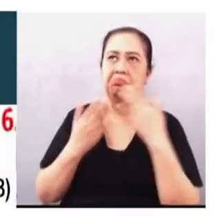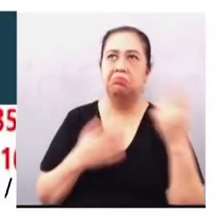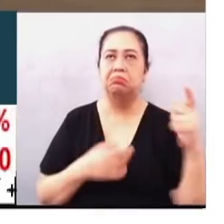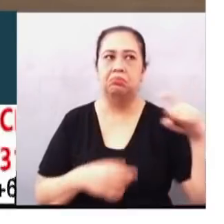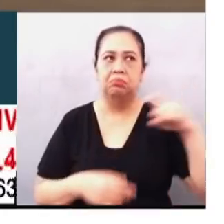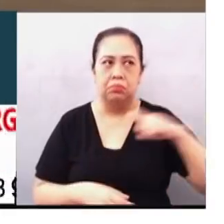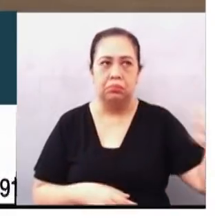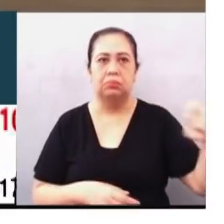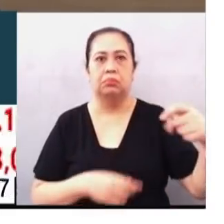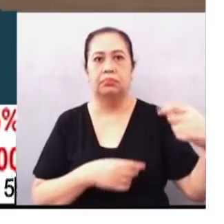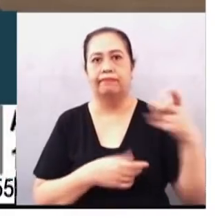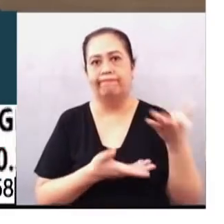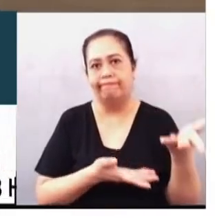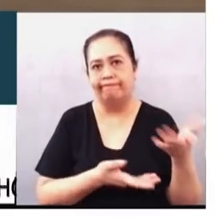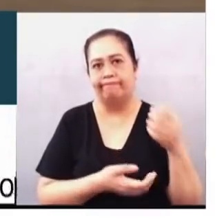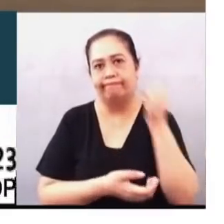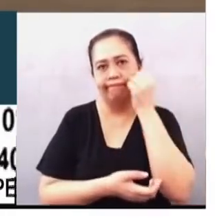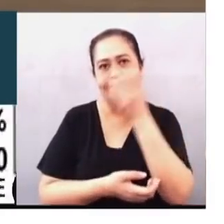I texted her that,